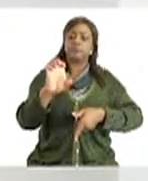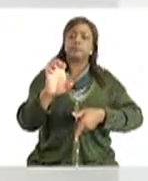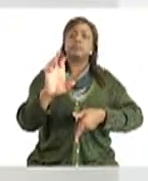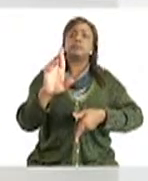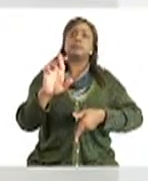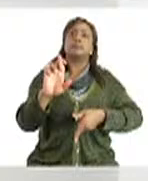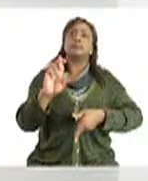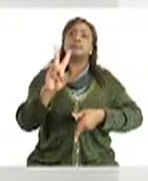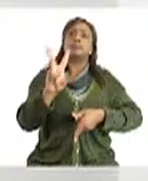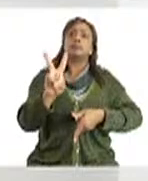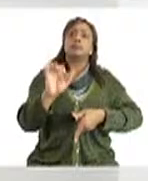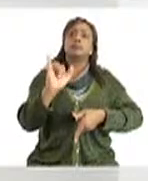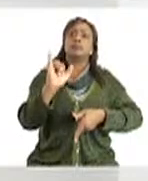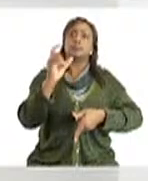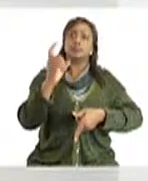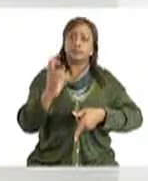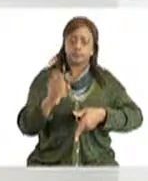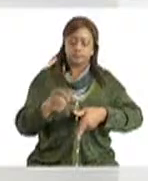the vagina.